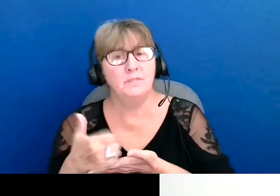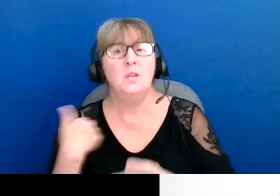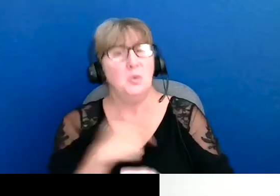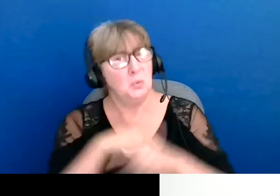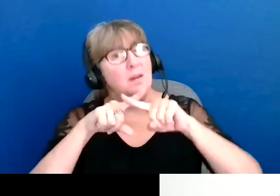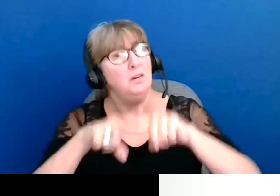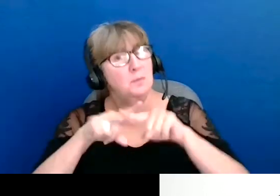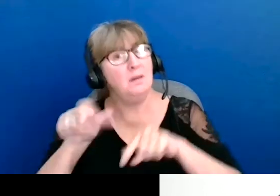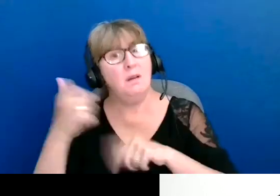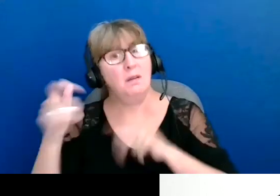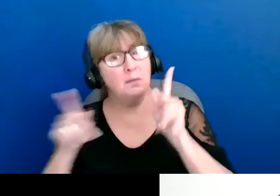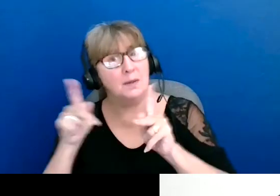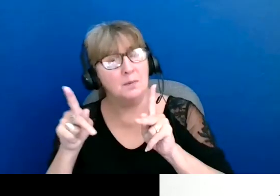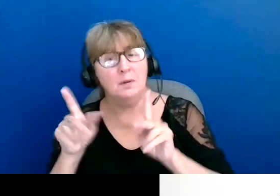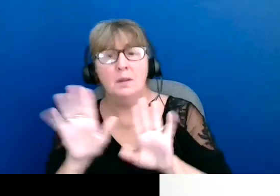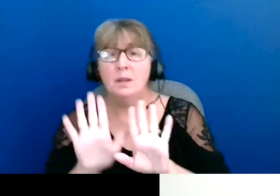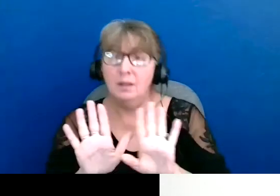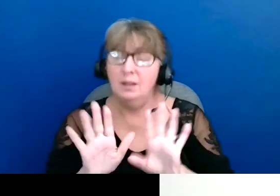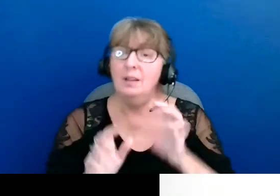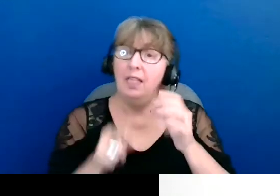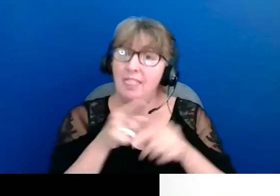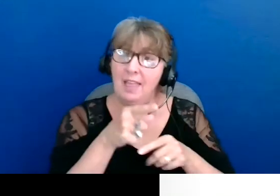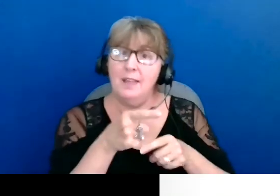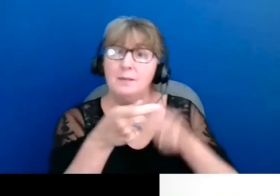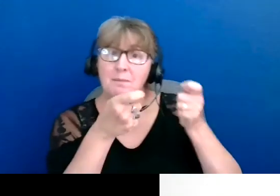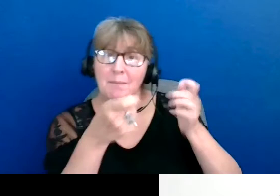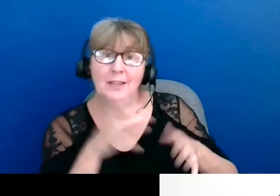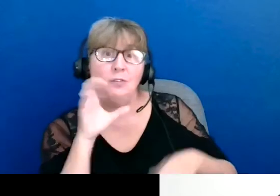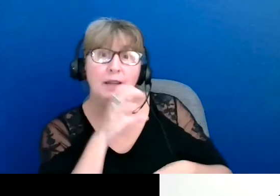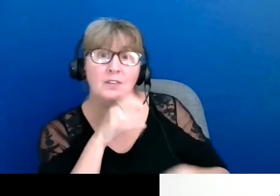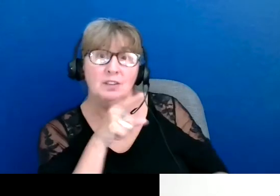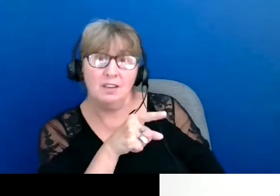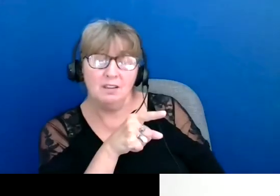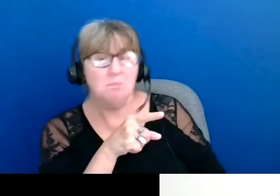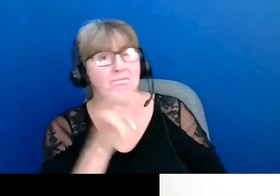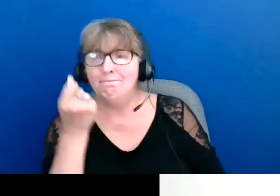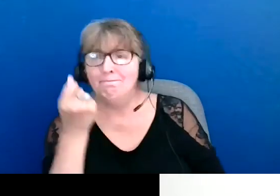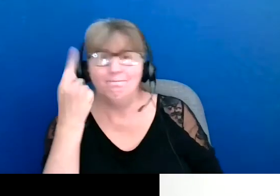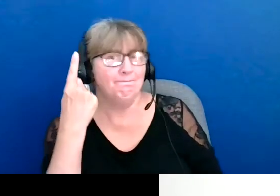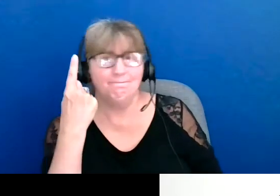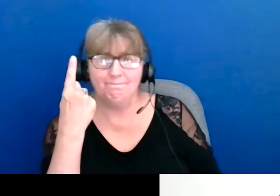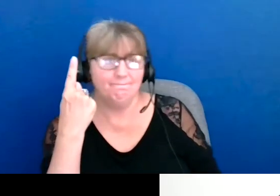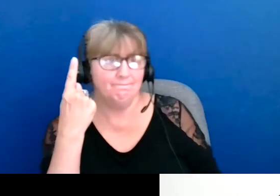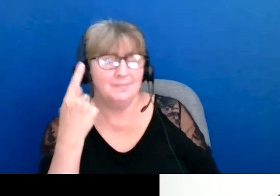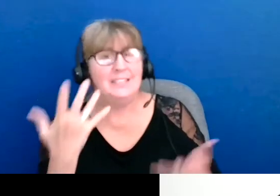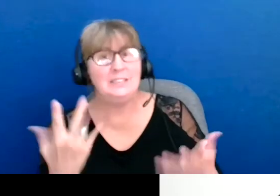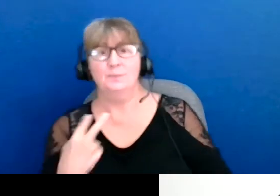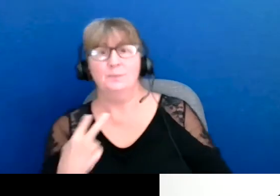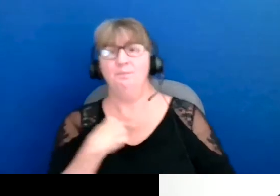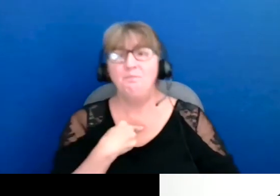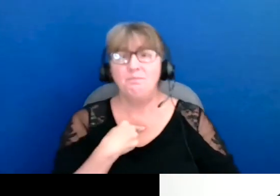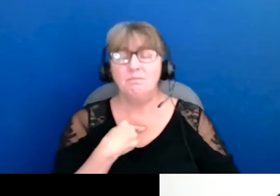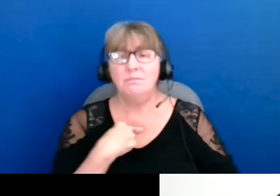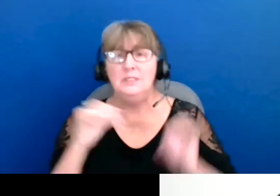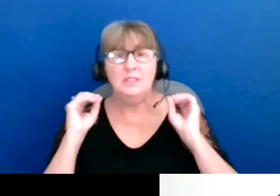The manager did not understand this. So I was stuck not having access to food information in